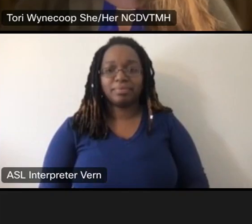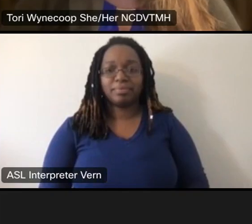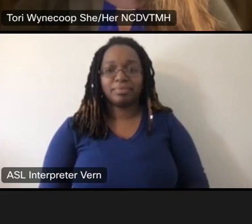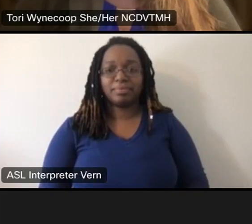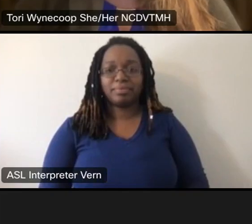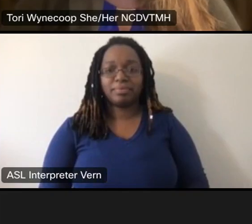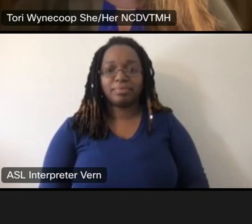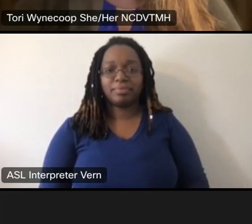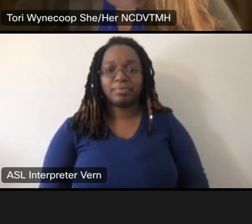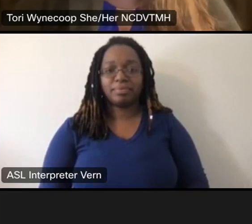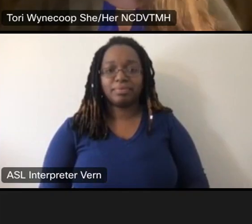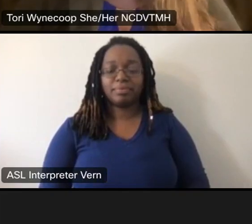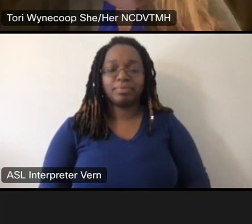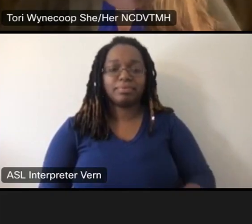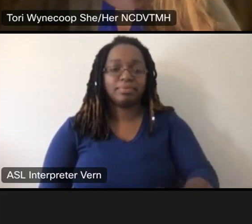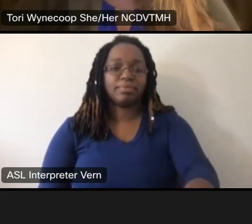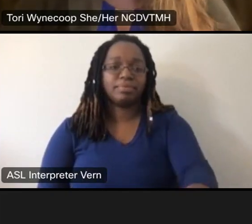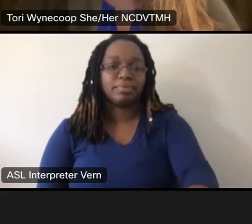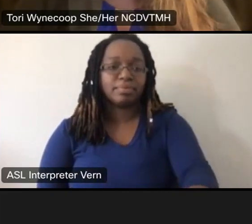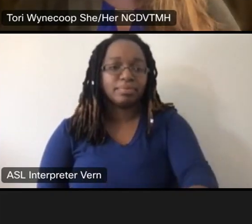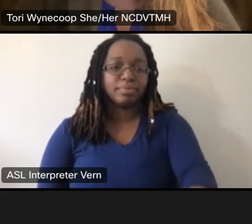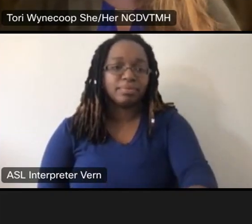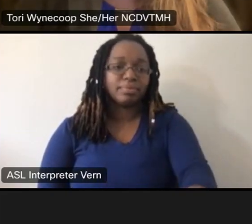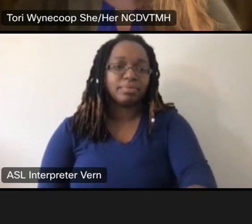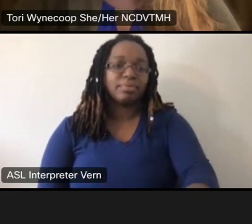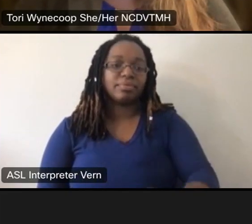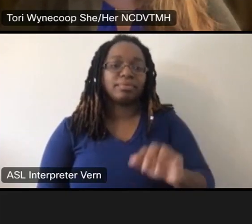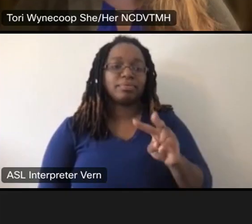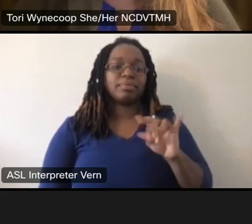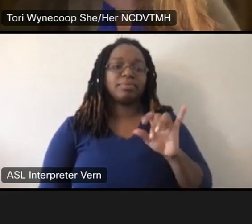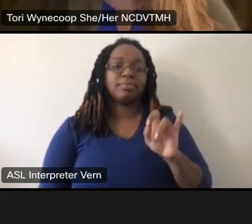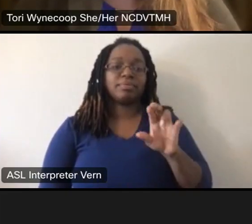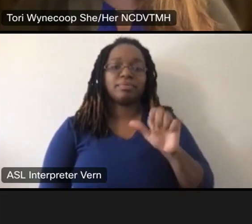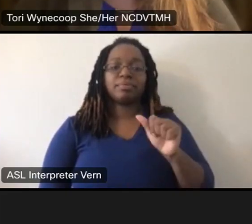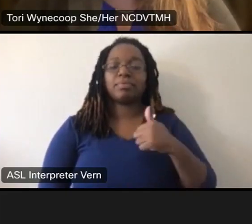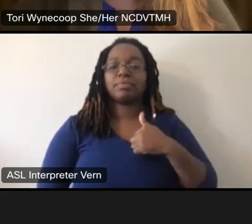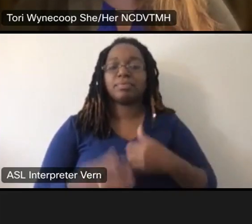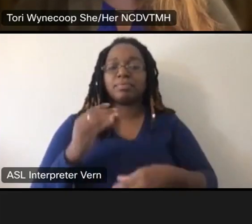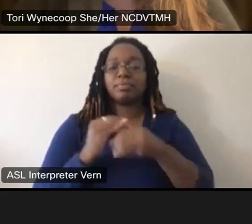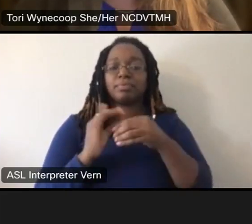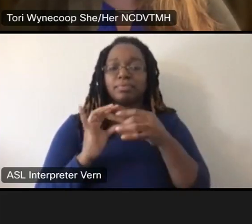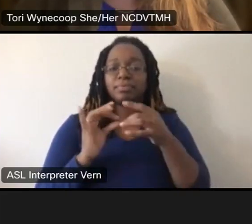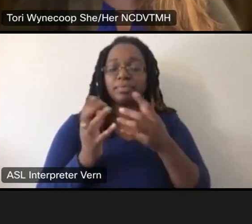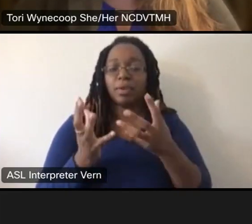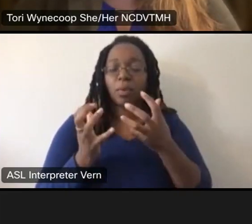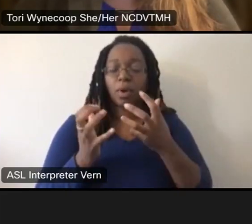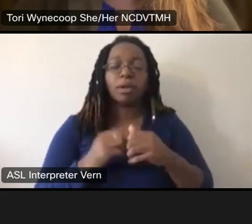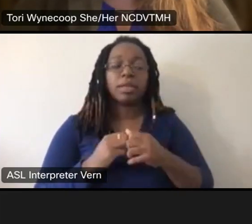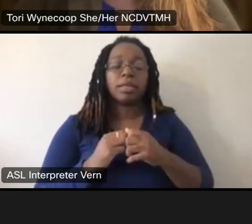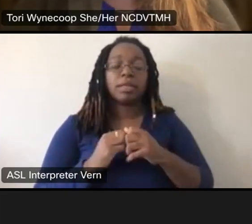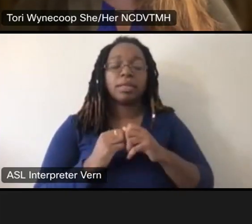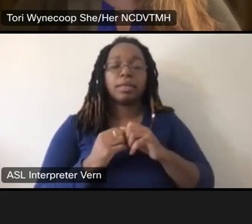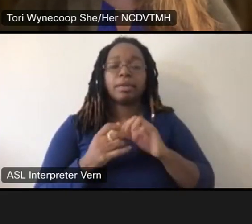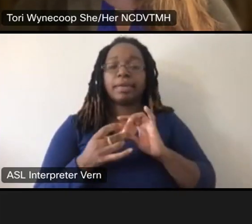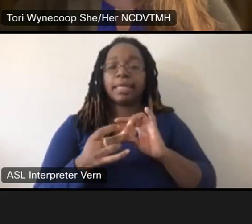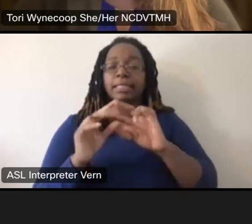I had one other thing I wanted to say real quick on this piece of surrounding outreach and